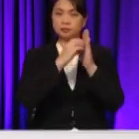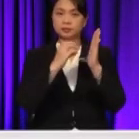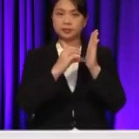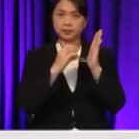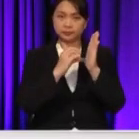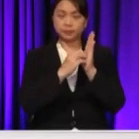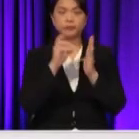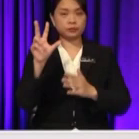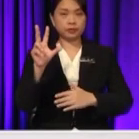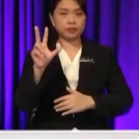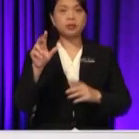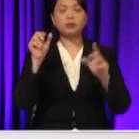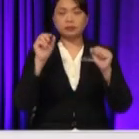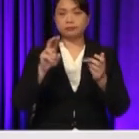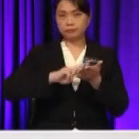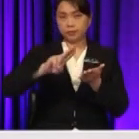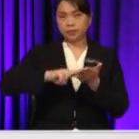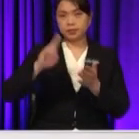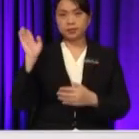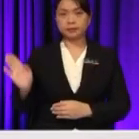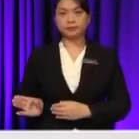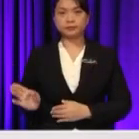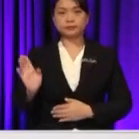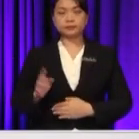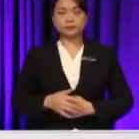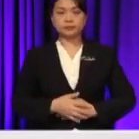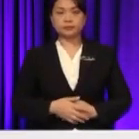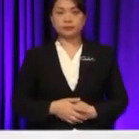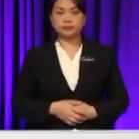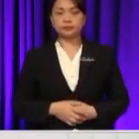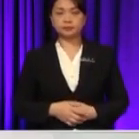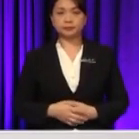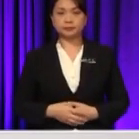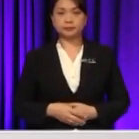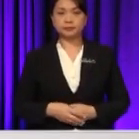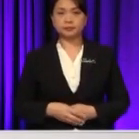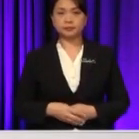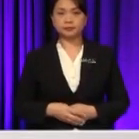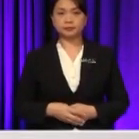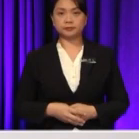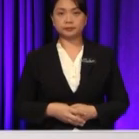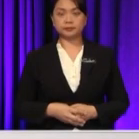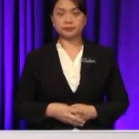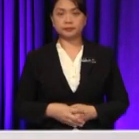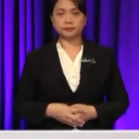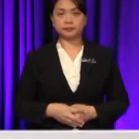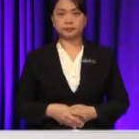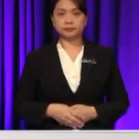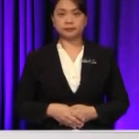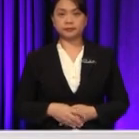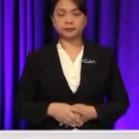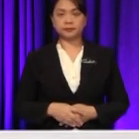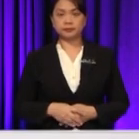eating fast food, and she knows exactly how I like my food. Hence, it will definitely tastes better than eating